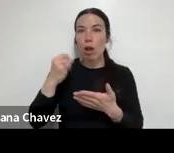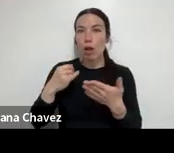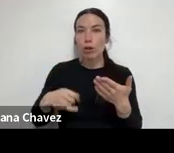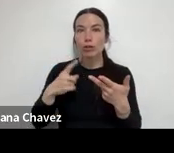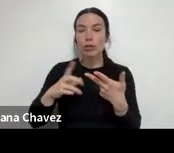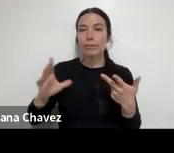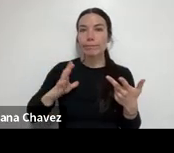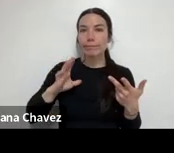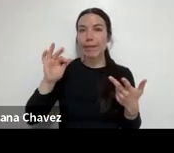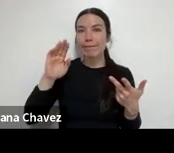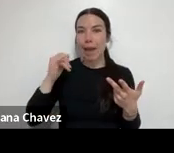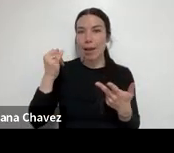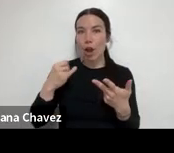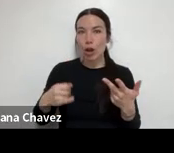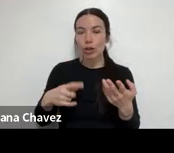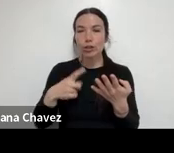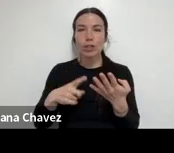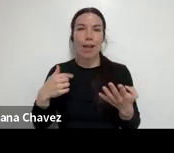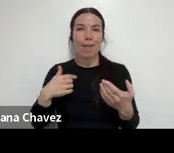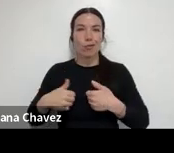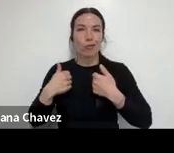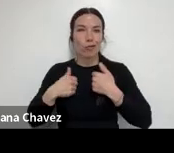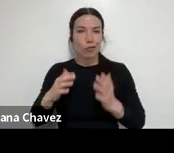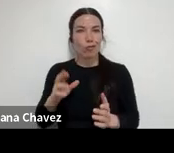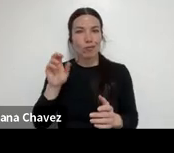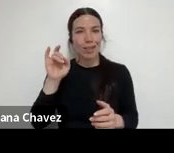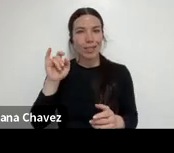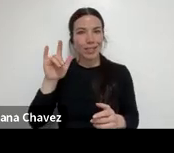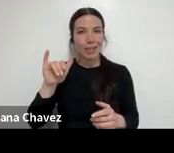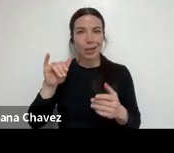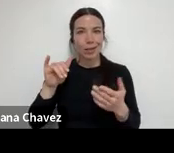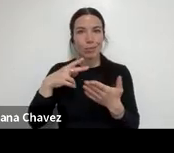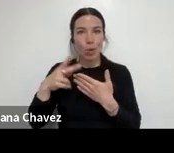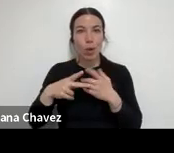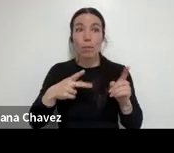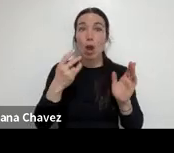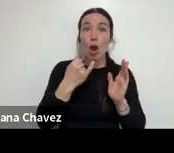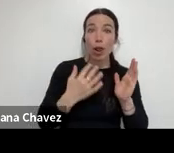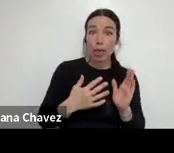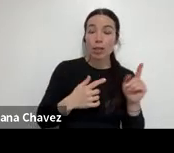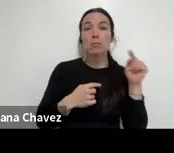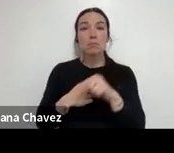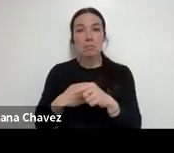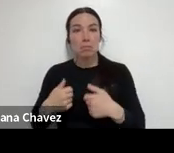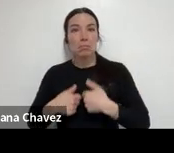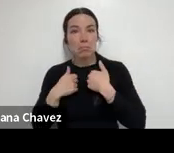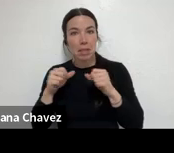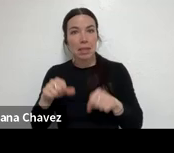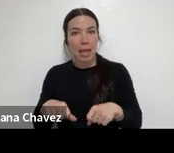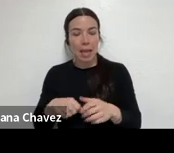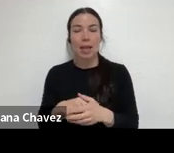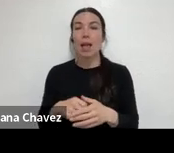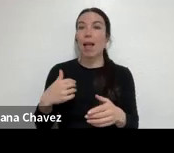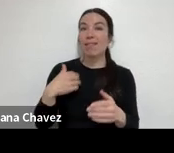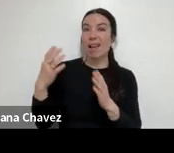artists. We have an outside space that is managed according to the